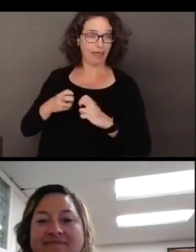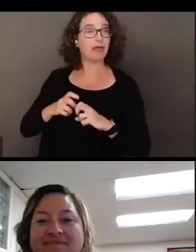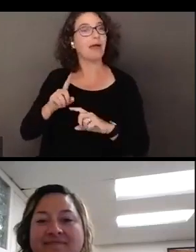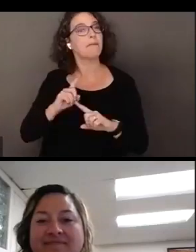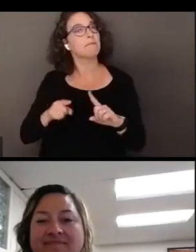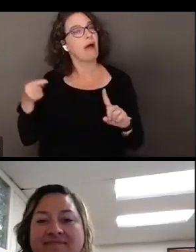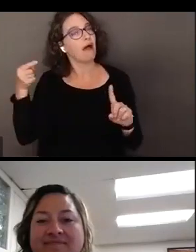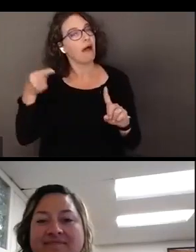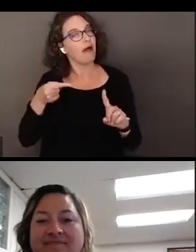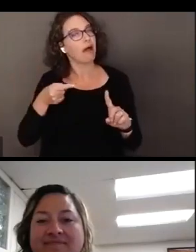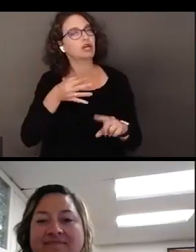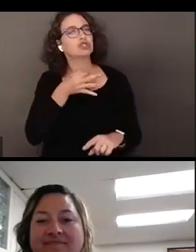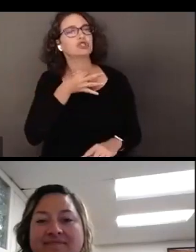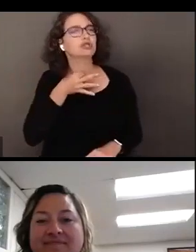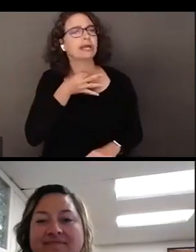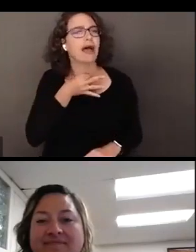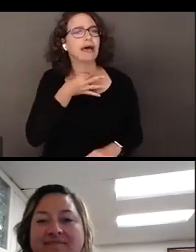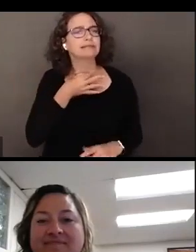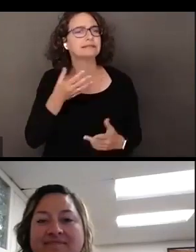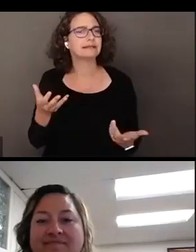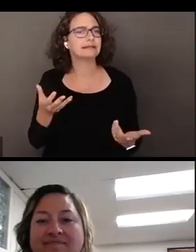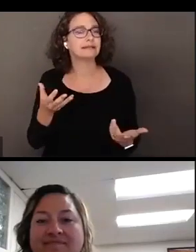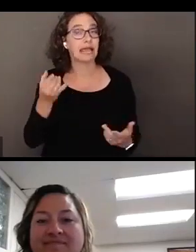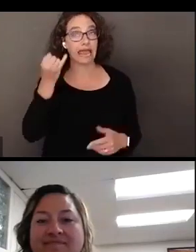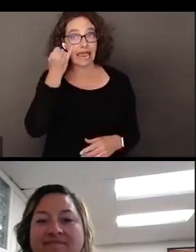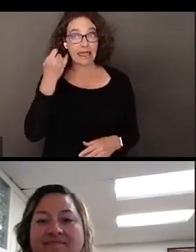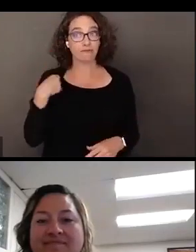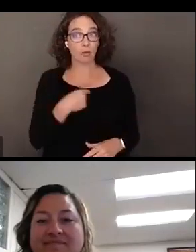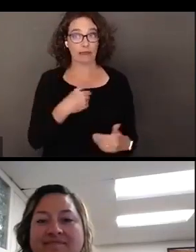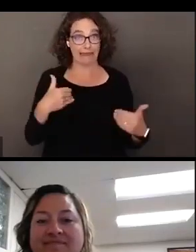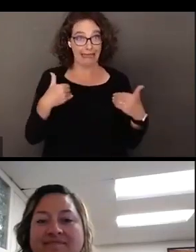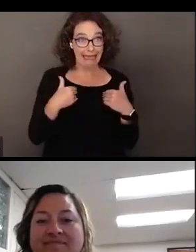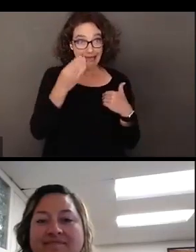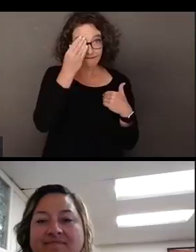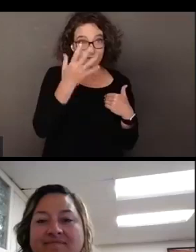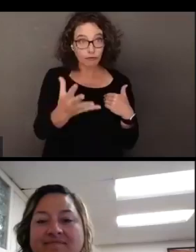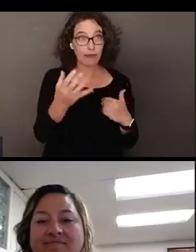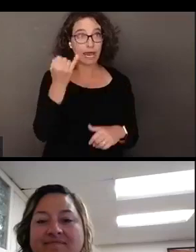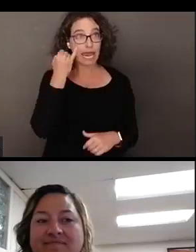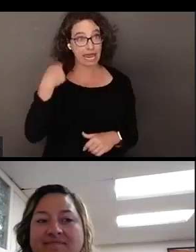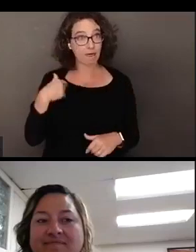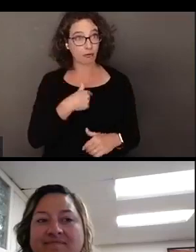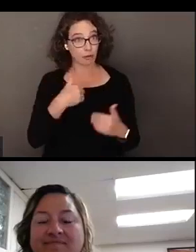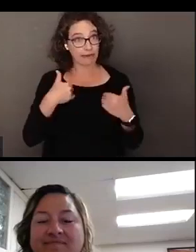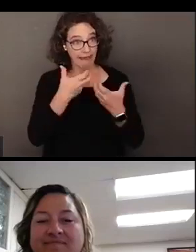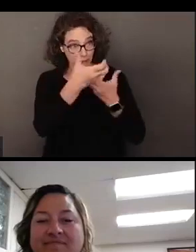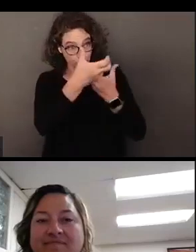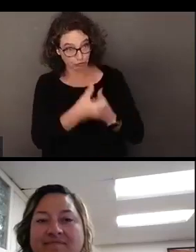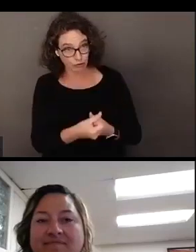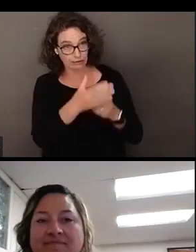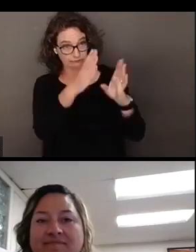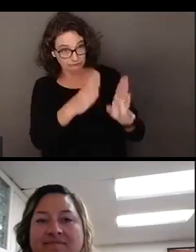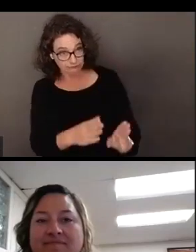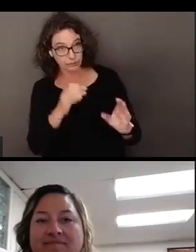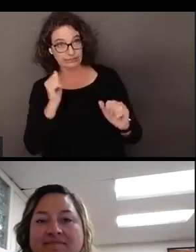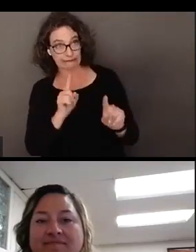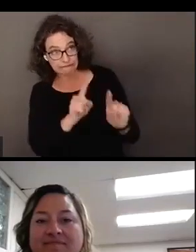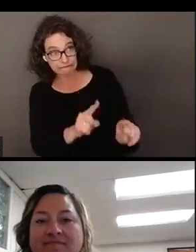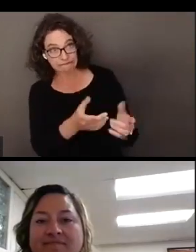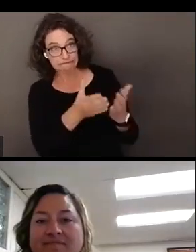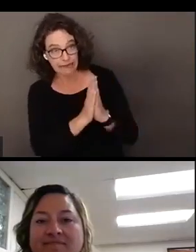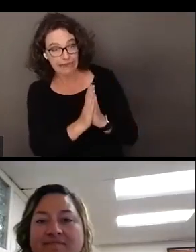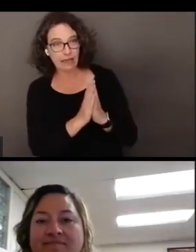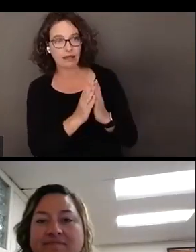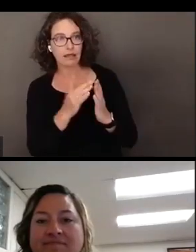curiosity and drive, and that if we have information, if we have trusted sources we can go to, if we can understand